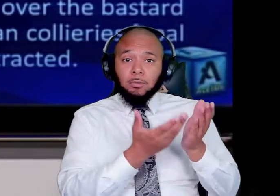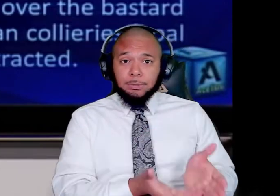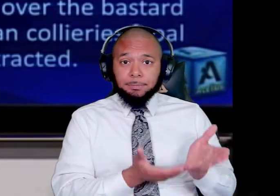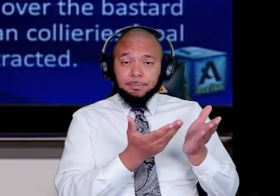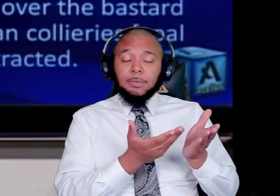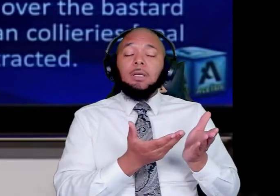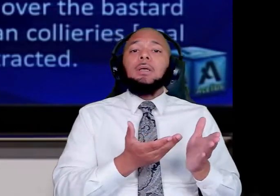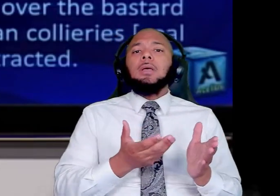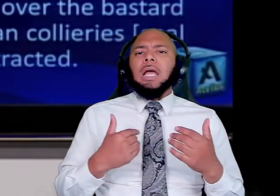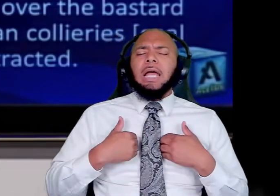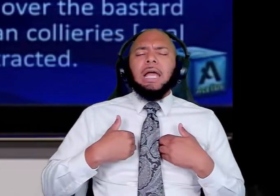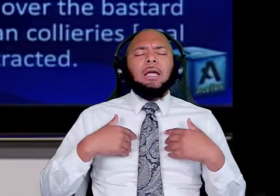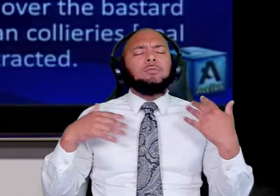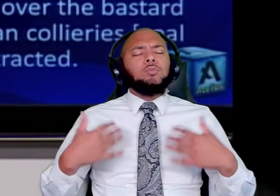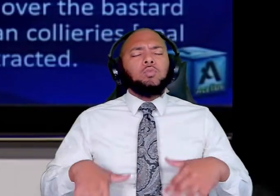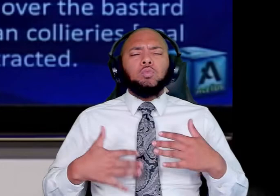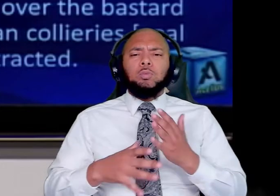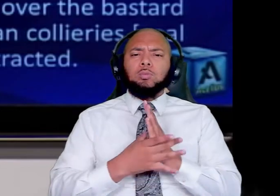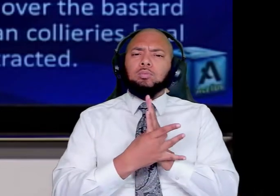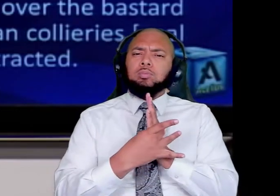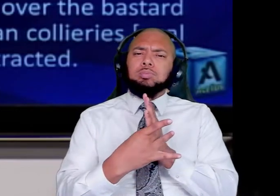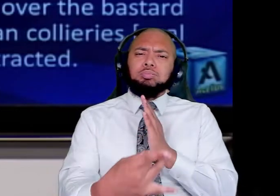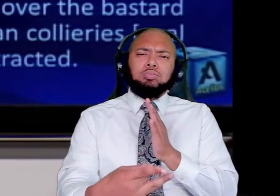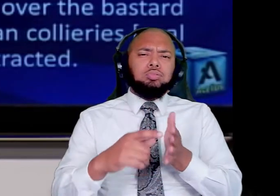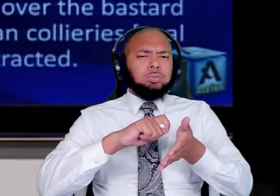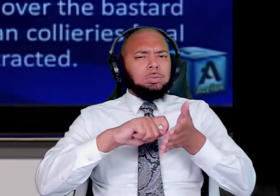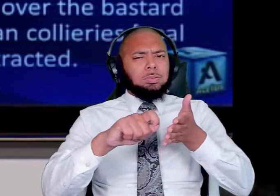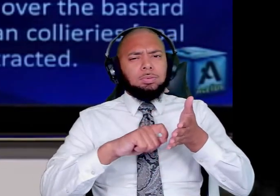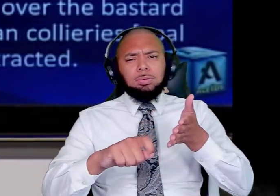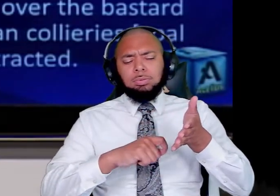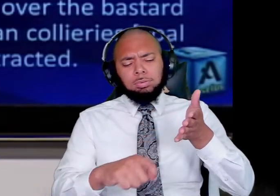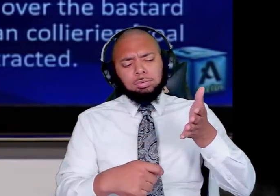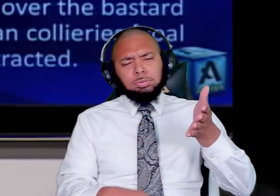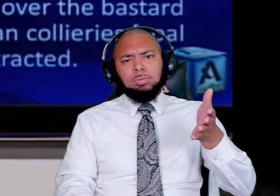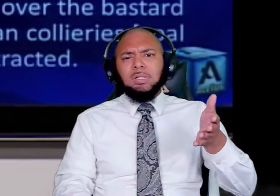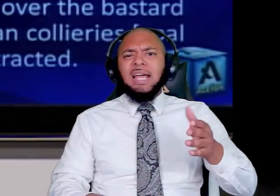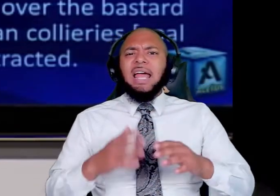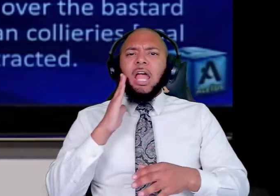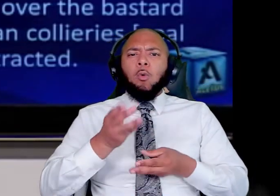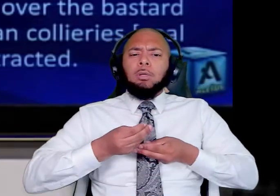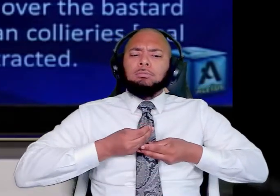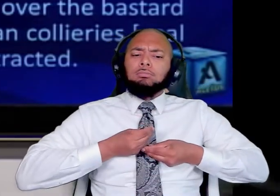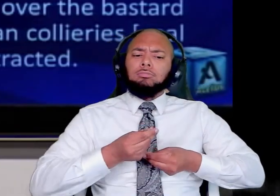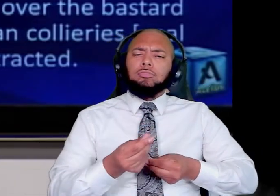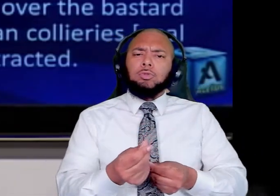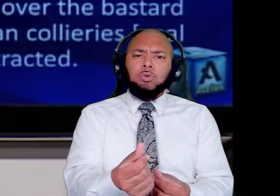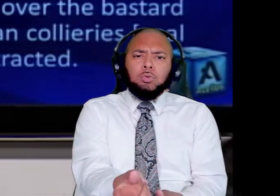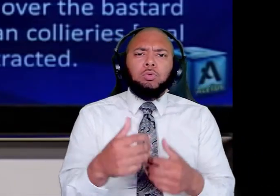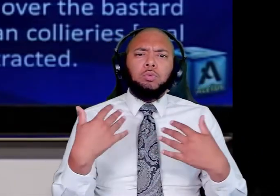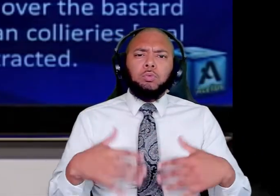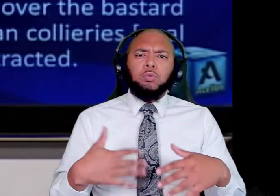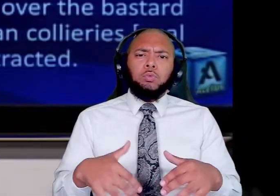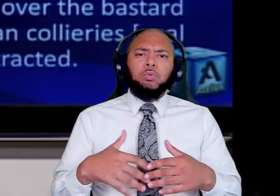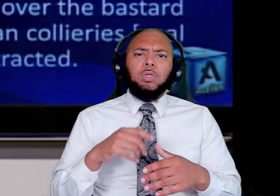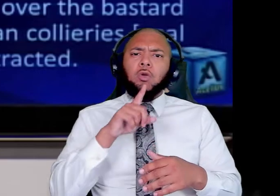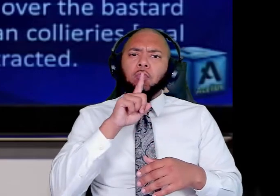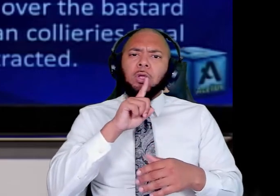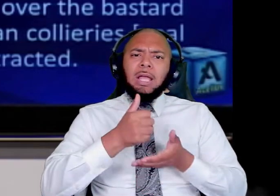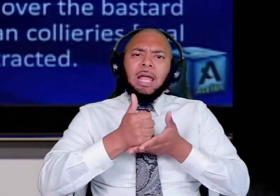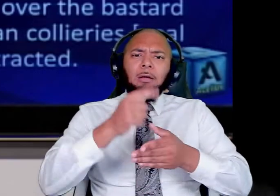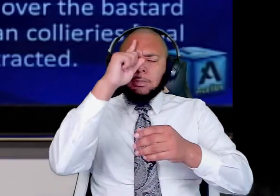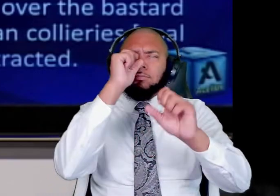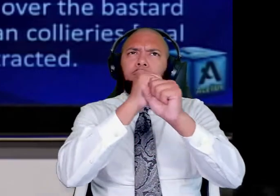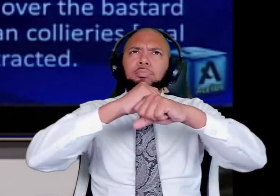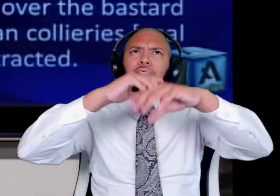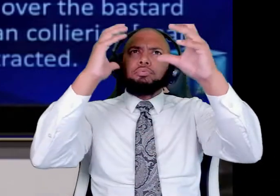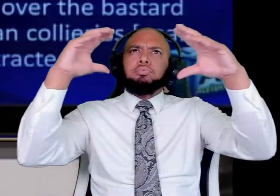had such an amazing command of writing that he could just let it flow and you would really understand just painting a picture of people